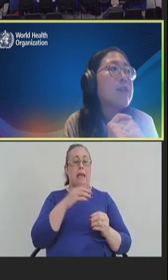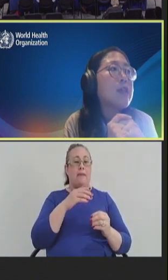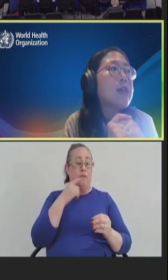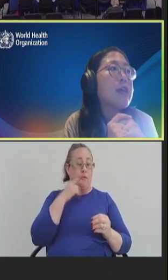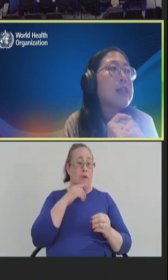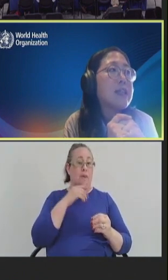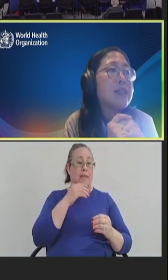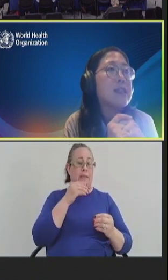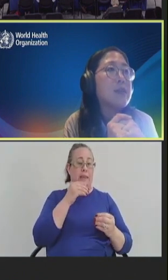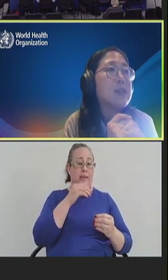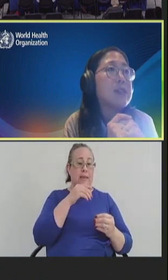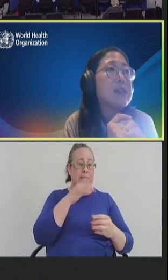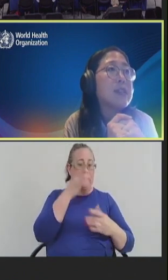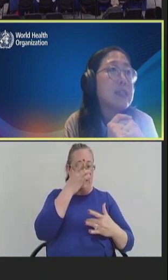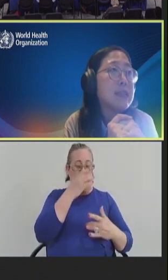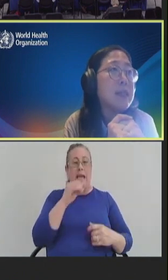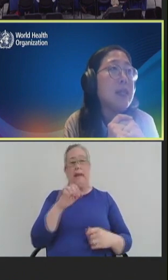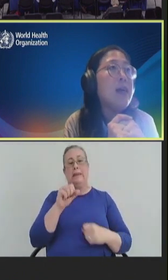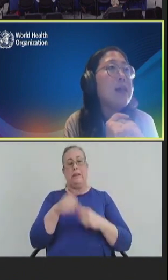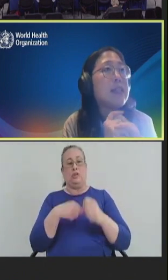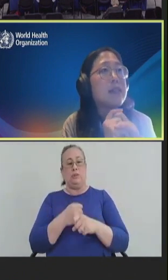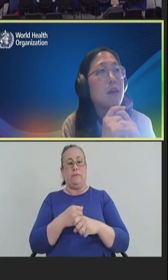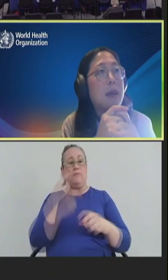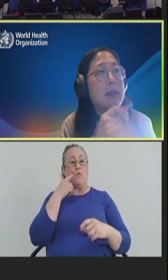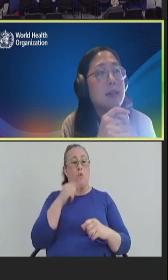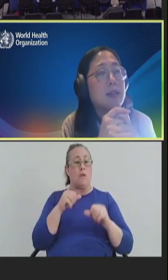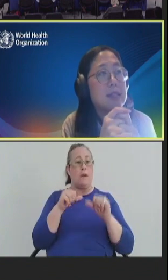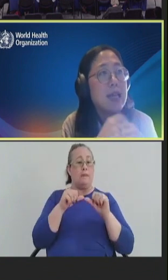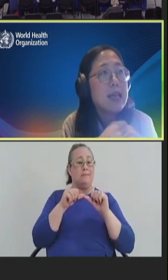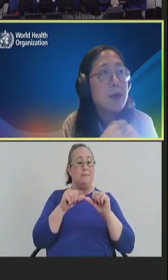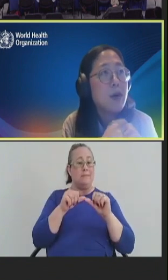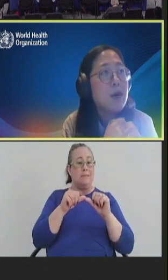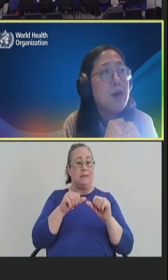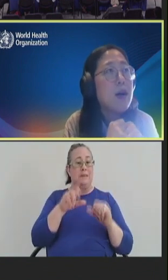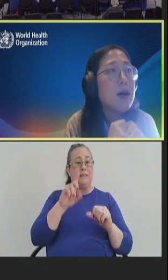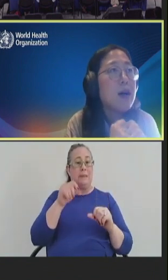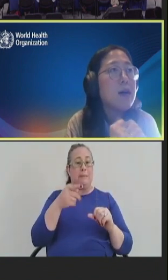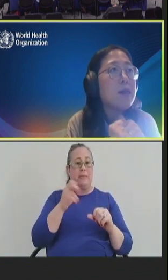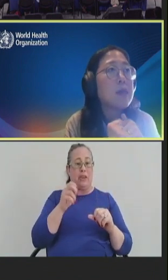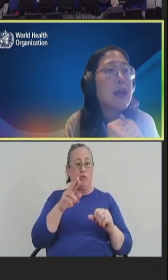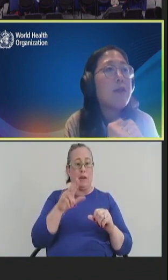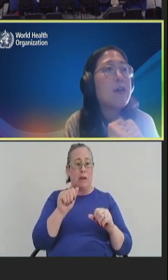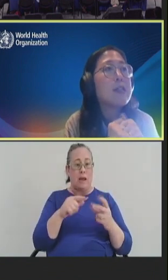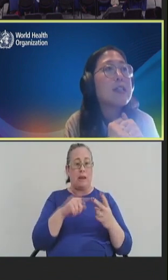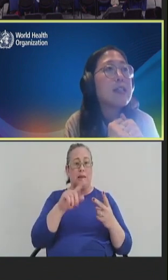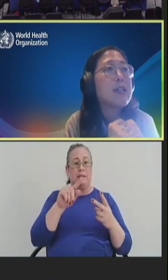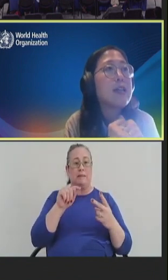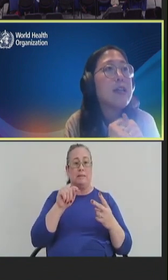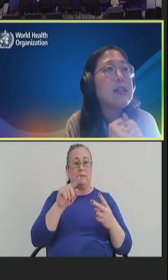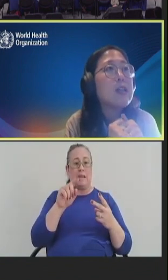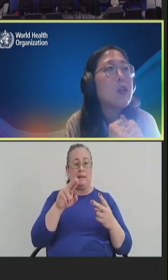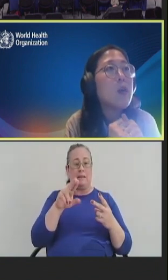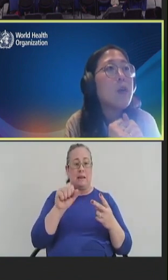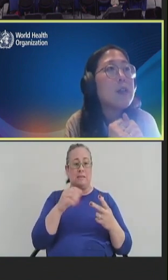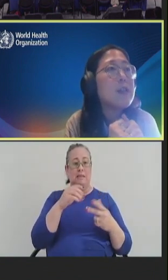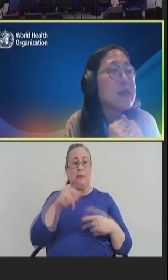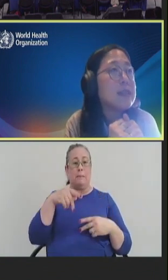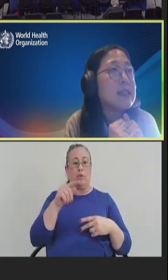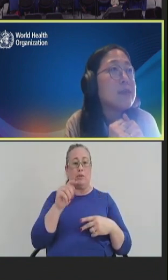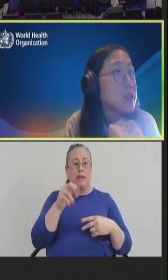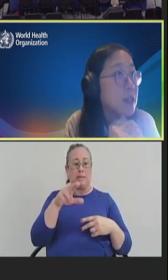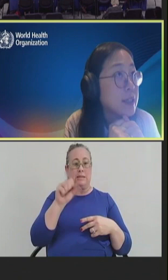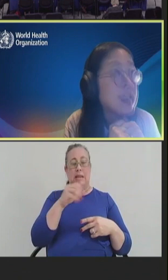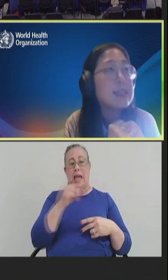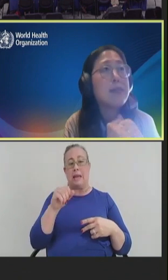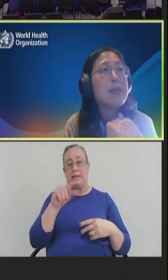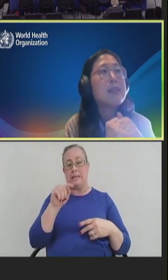for diphtheria, tetanus, pertussis, and TB, these are based on the static model, leveraging the global burden of